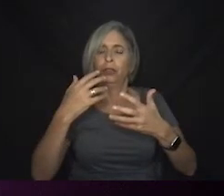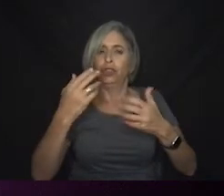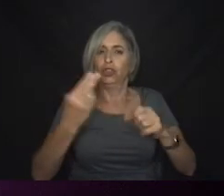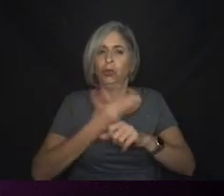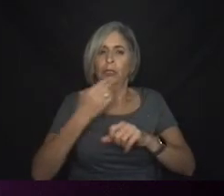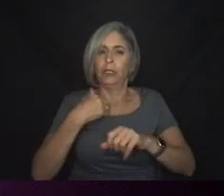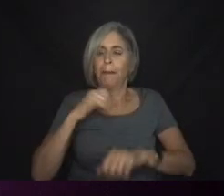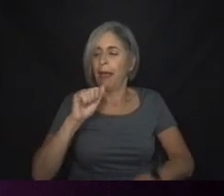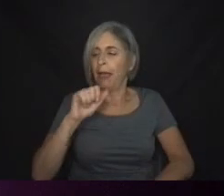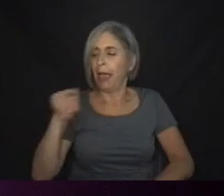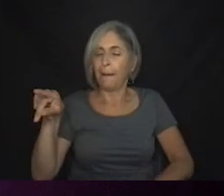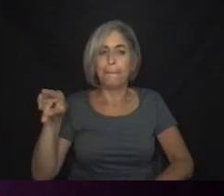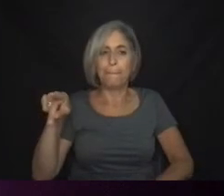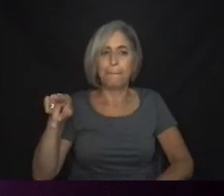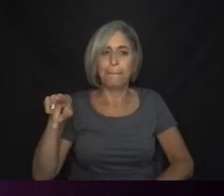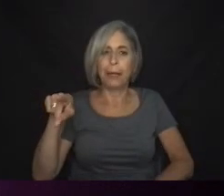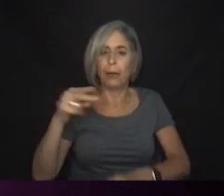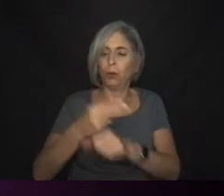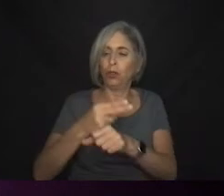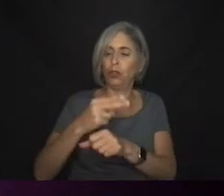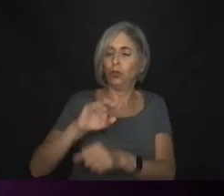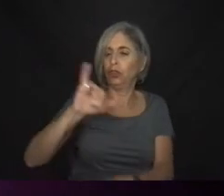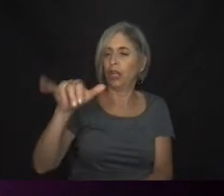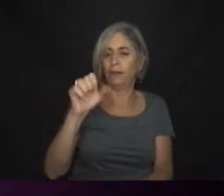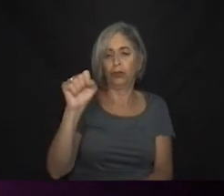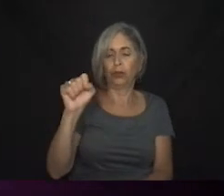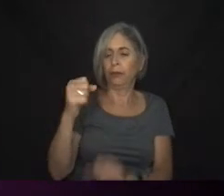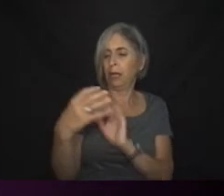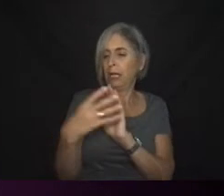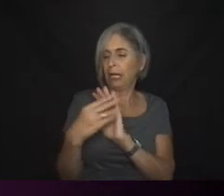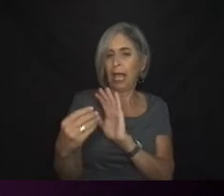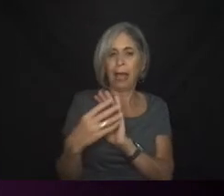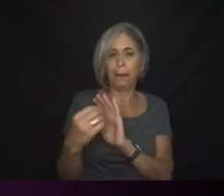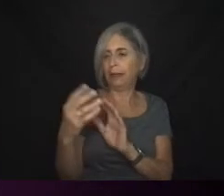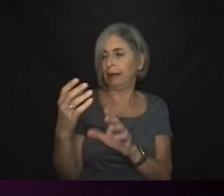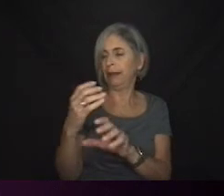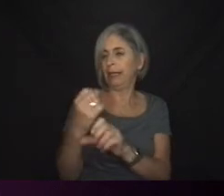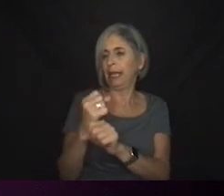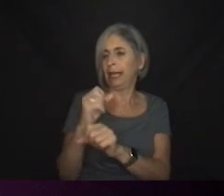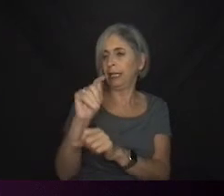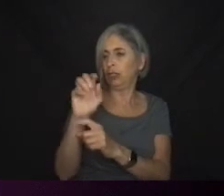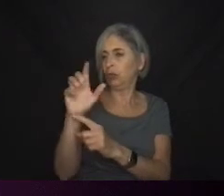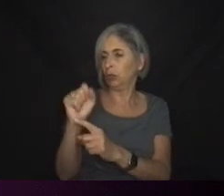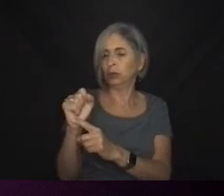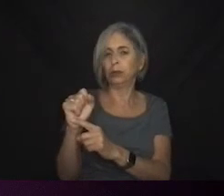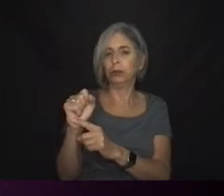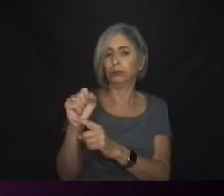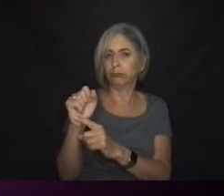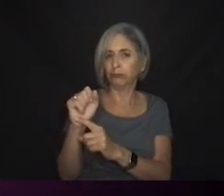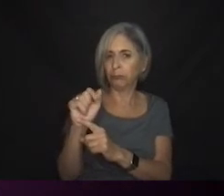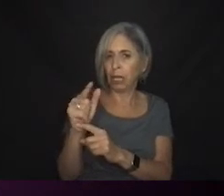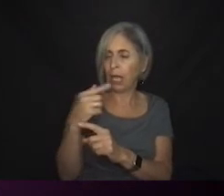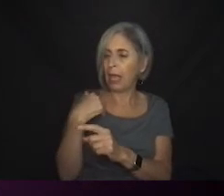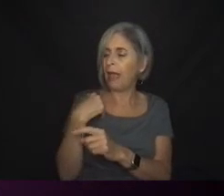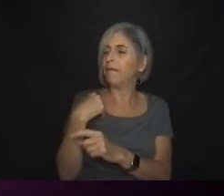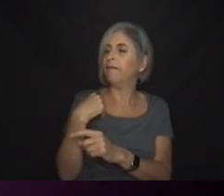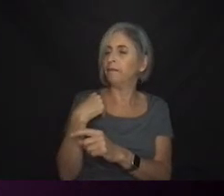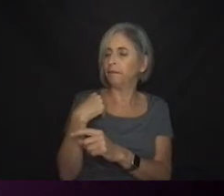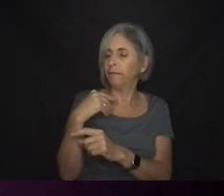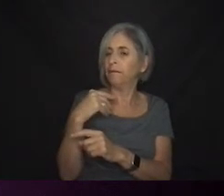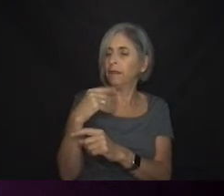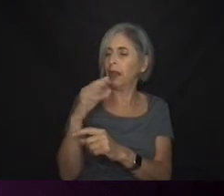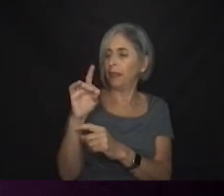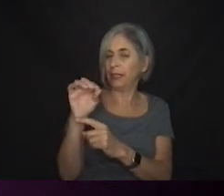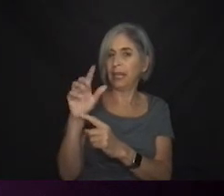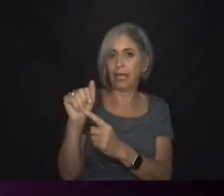get a code snippet, JavaScript, fetch, copy, literally browser, DevTools, paste, fetch, and I have the data as I'd